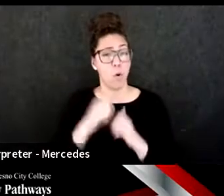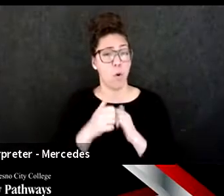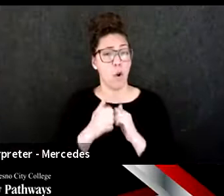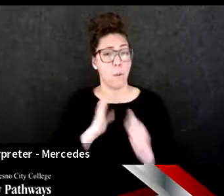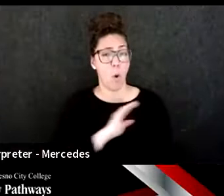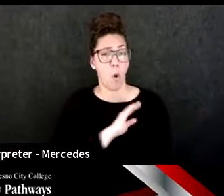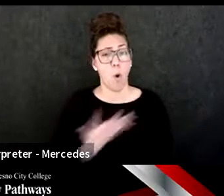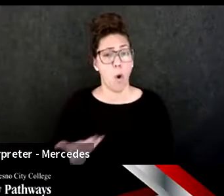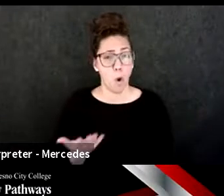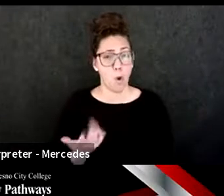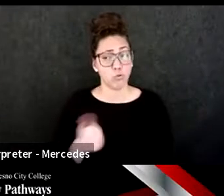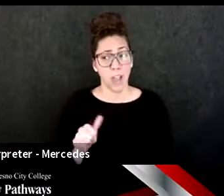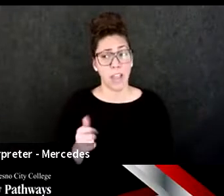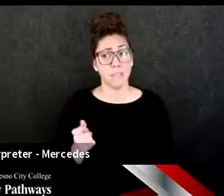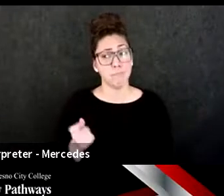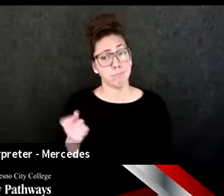bring